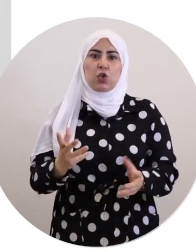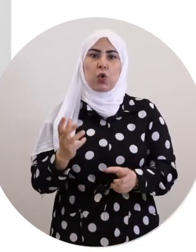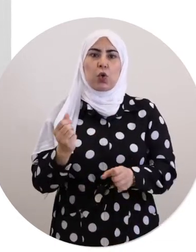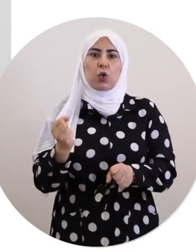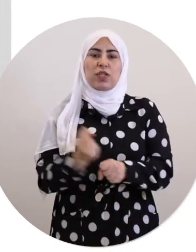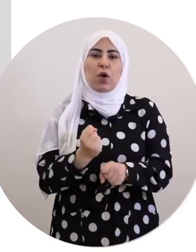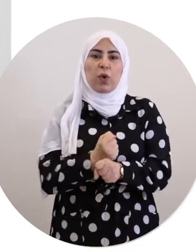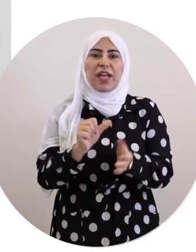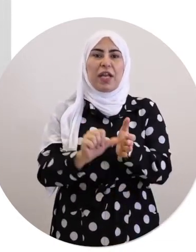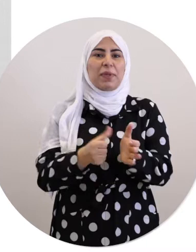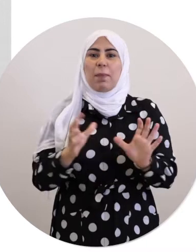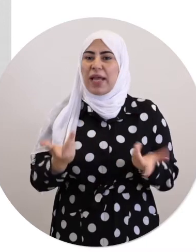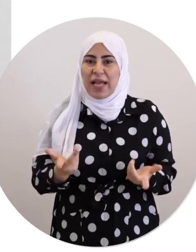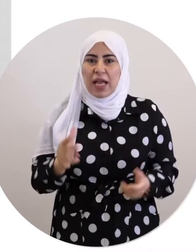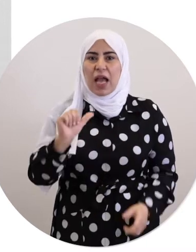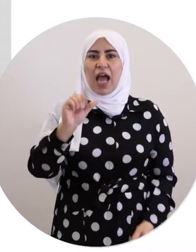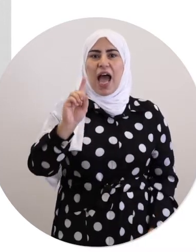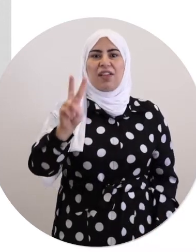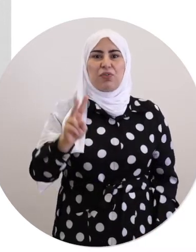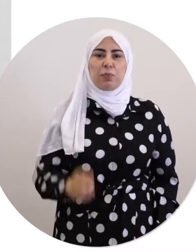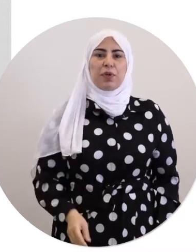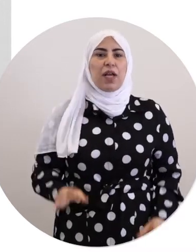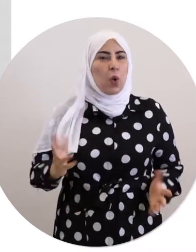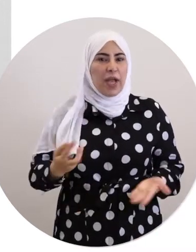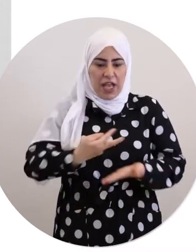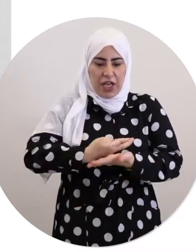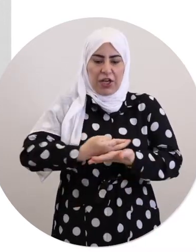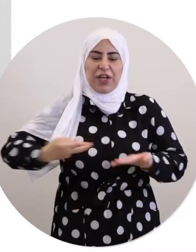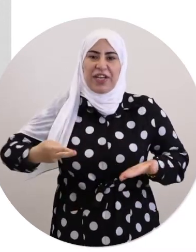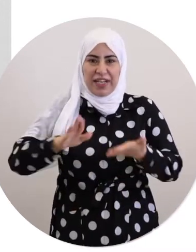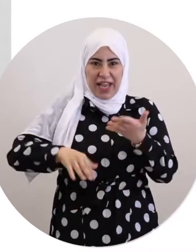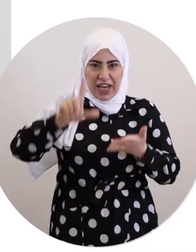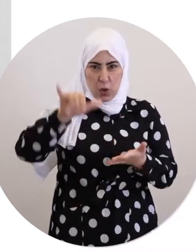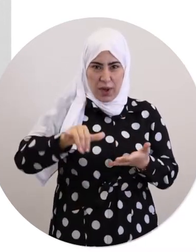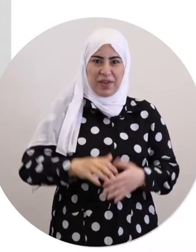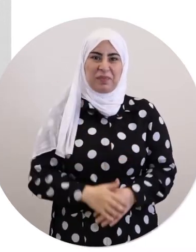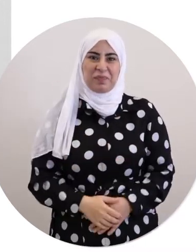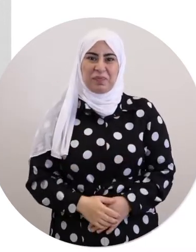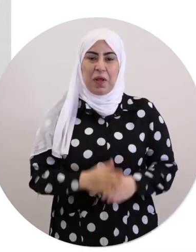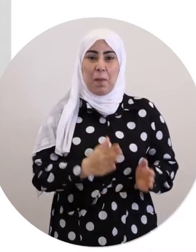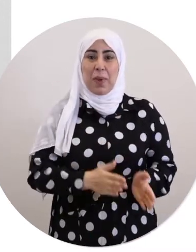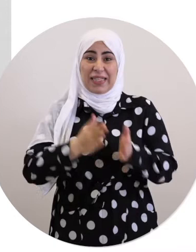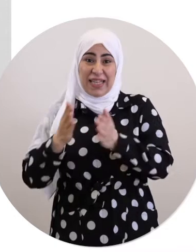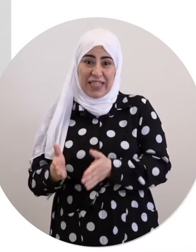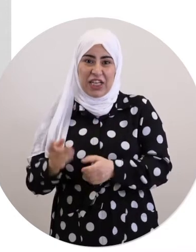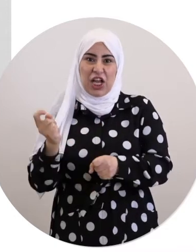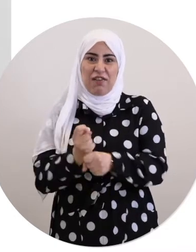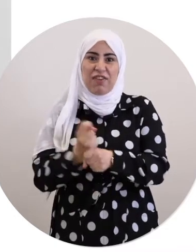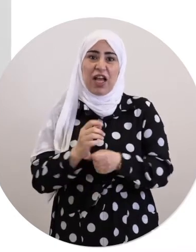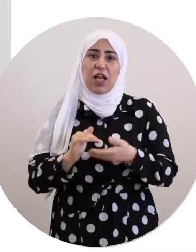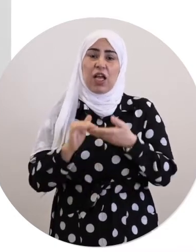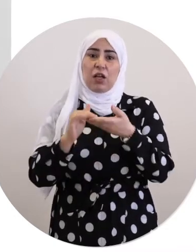What do we start with? We start with our adverb. Excellent. Rarely, what? Now John is singular, but